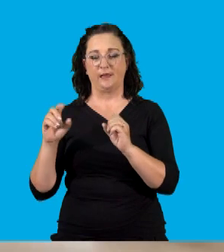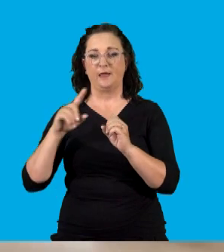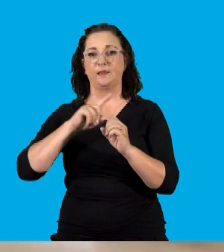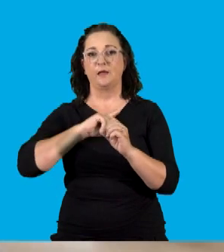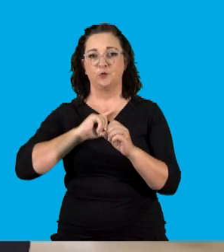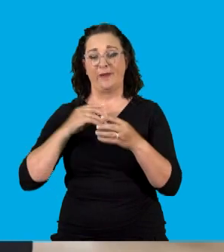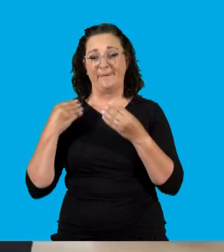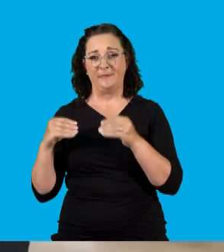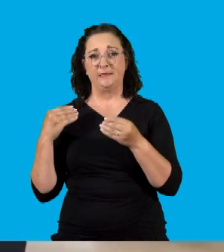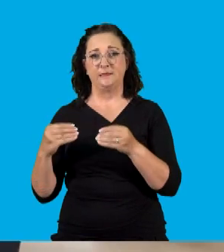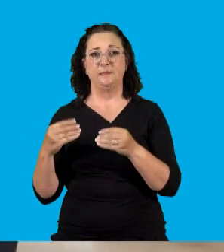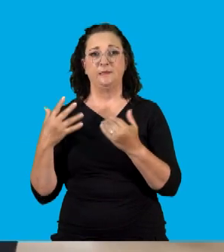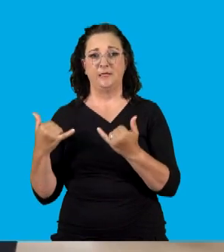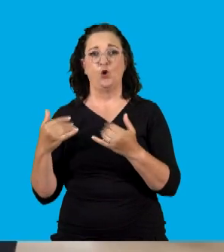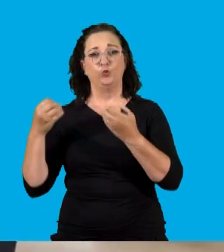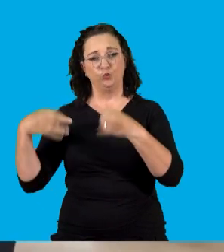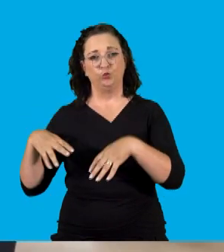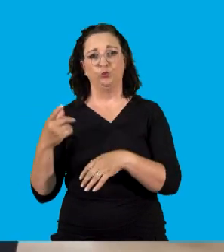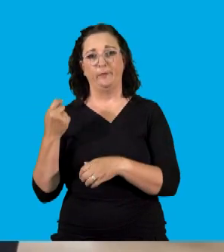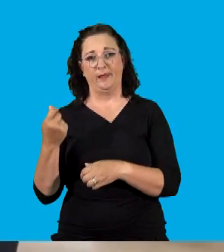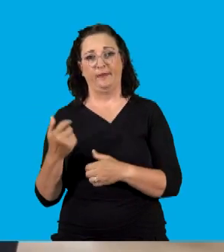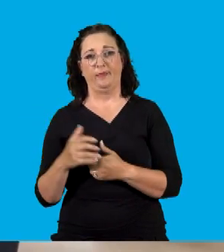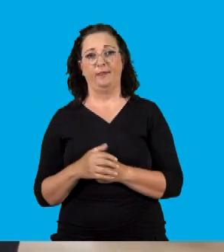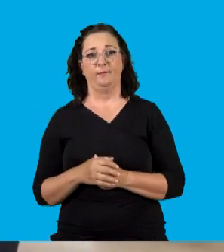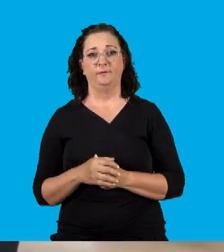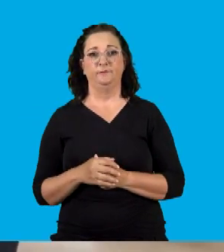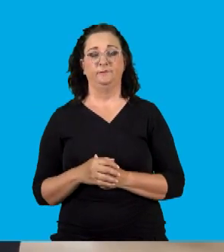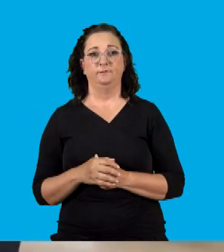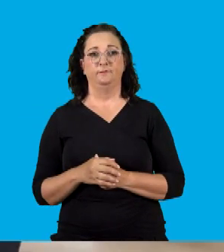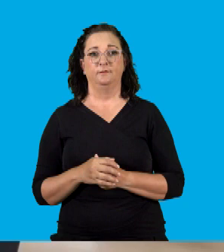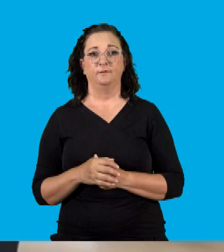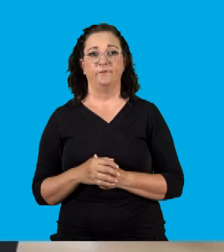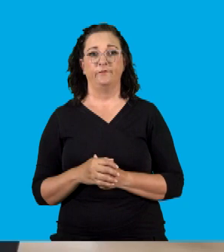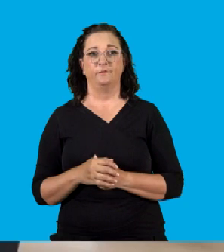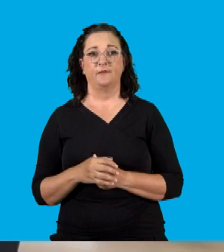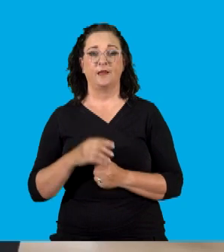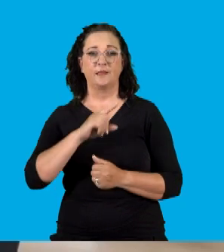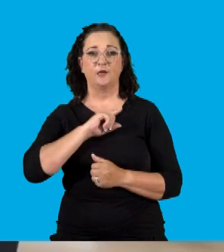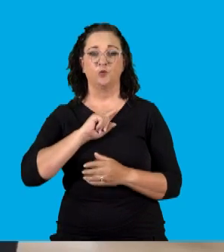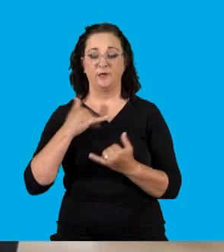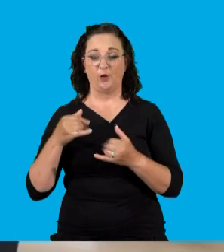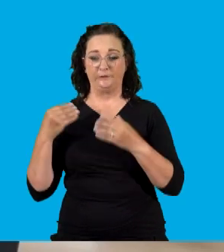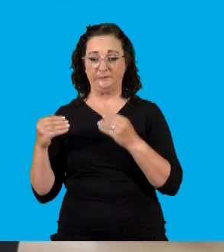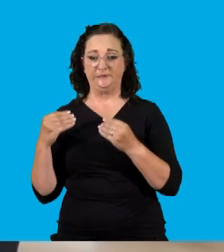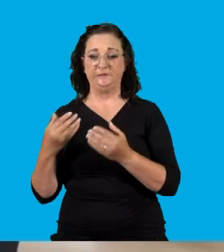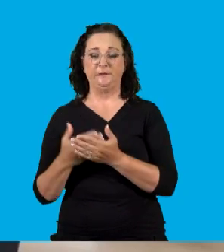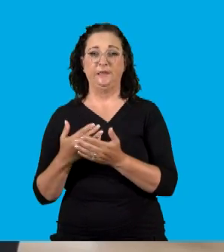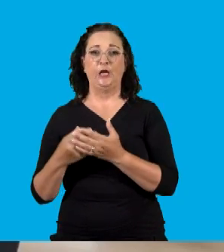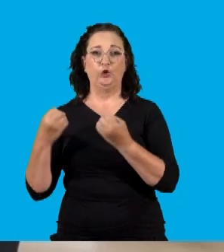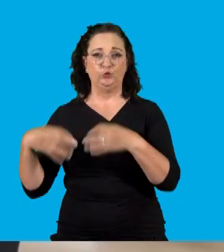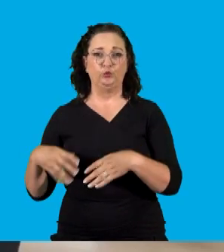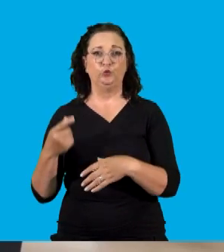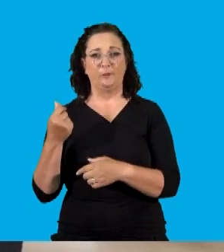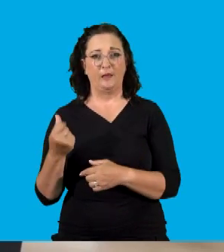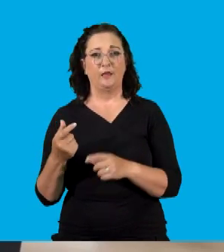up losing on profits that they should have been made if there was no bootlegging or recording that had taken